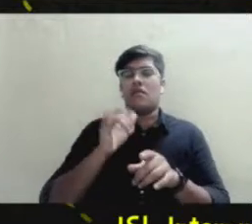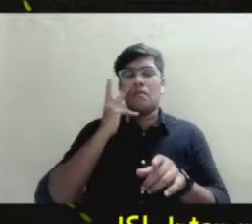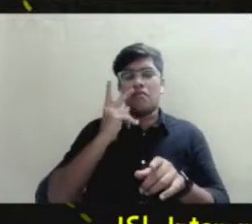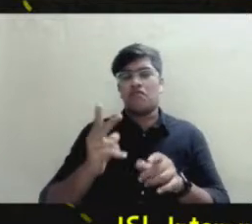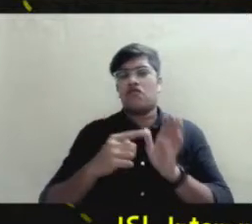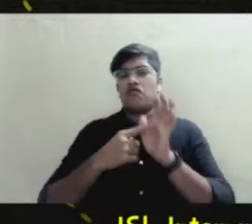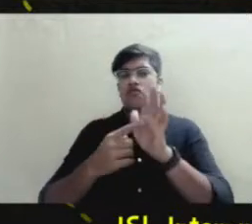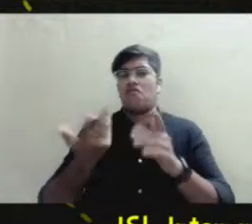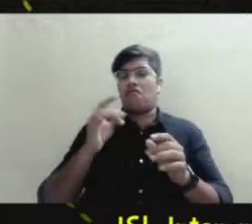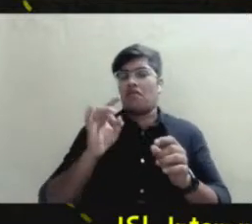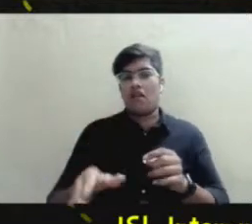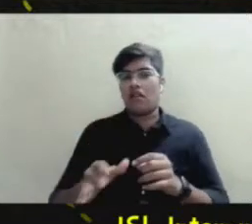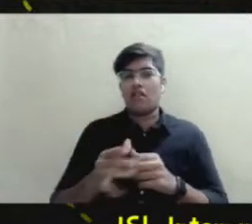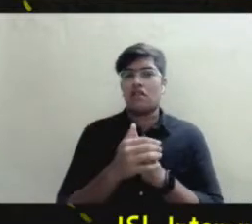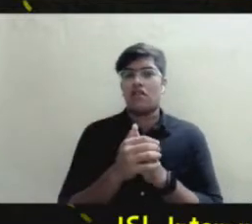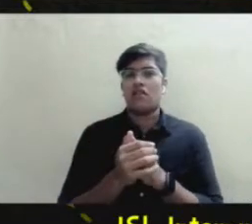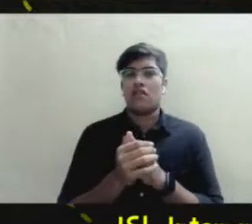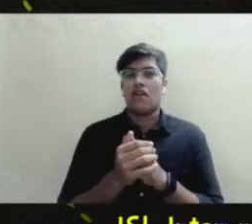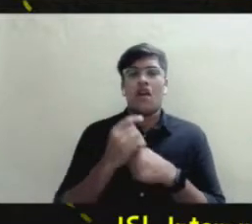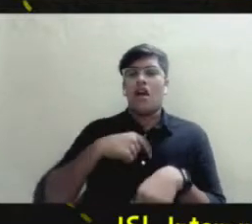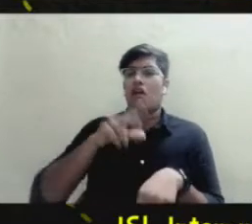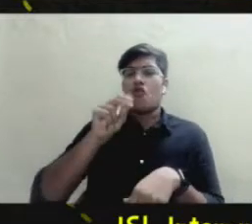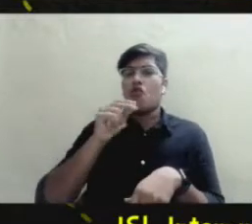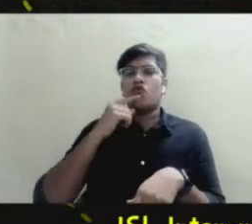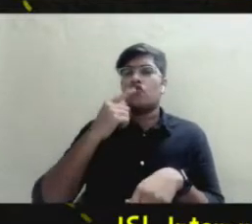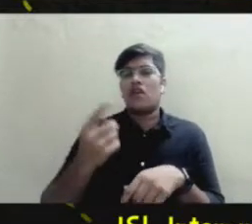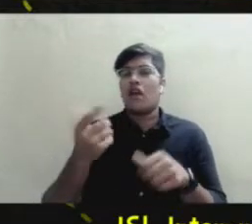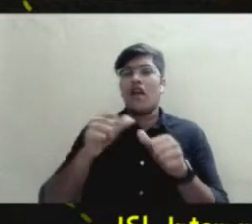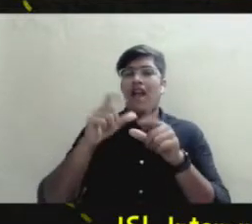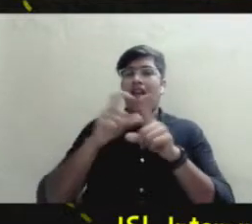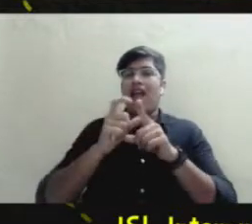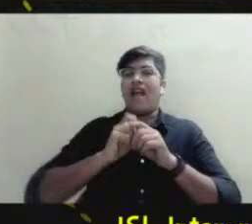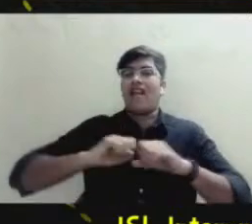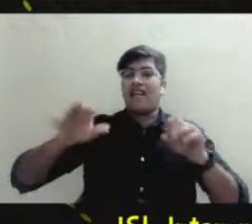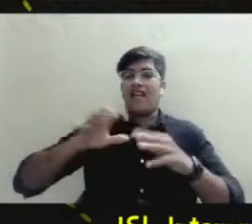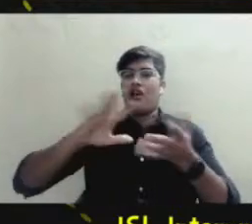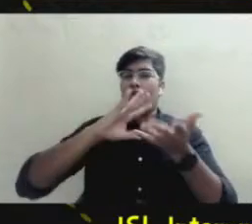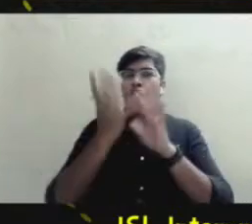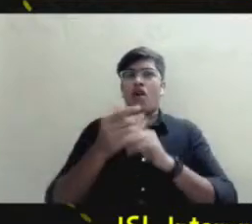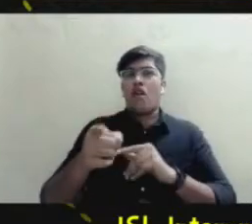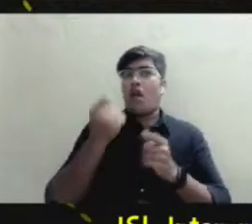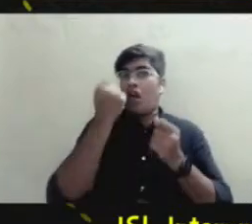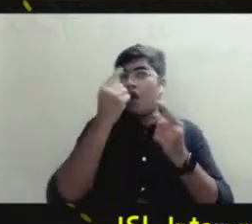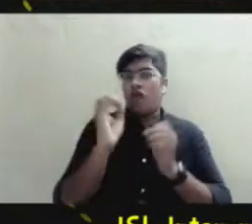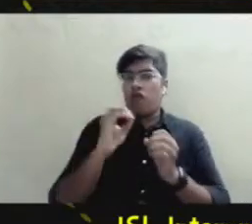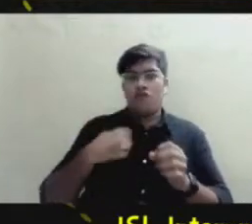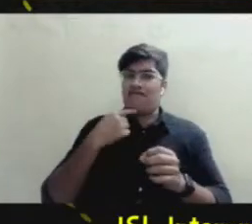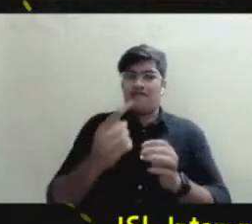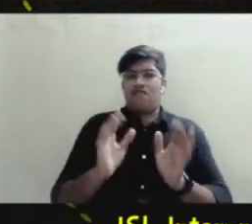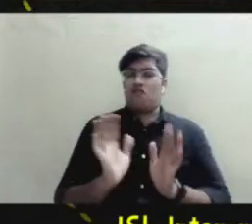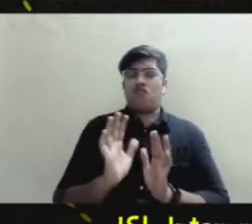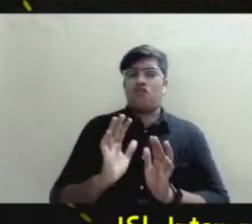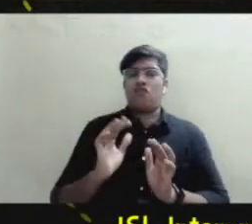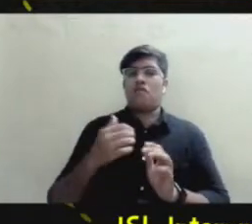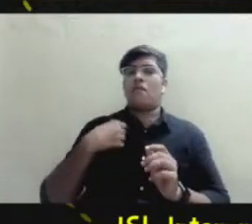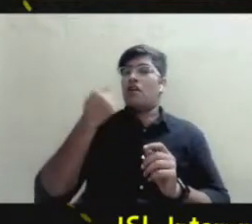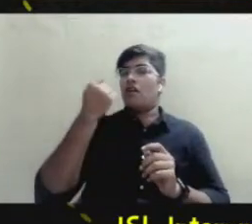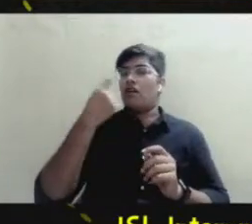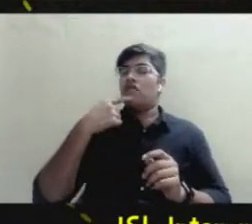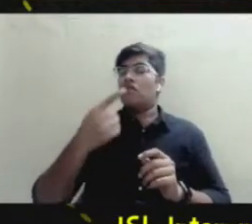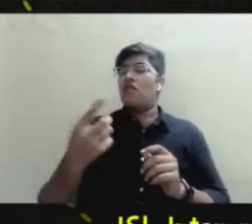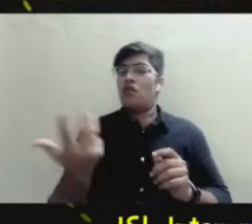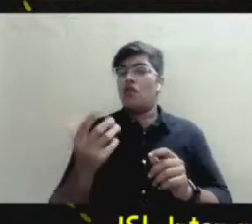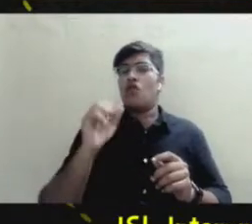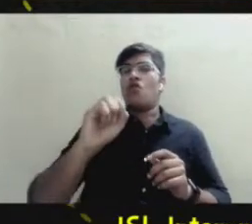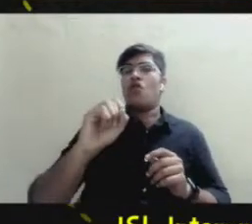misunderstood. I'm not saying that the advertising world doesn't understand creativity. It understands it, they have their own perspective. And for somebody